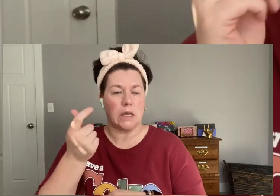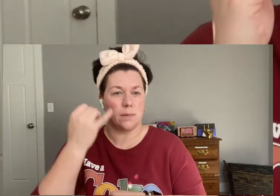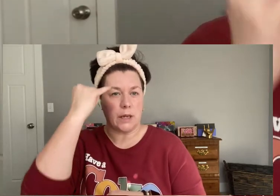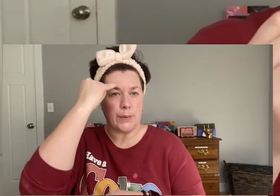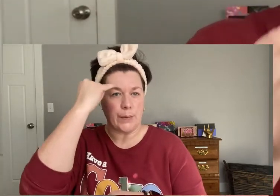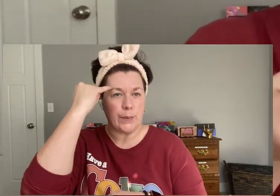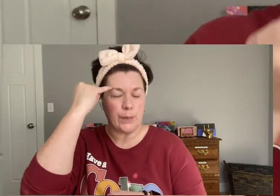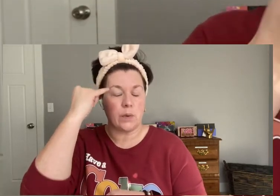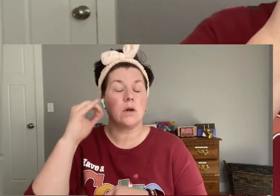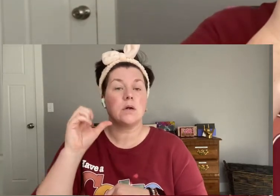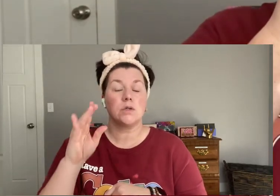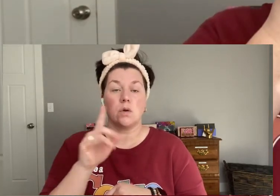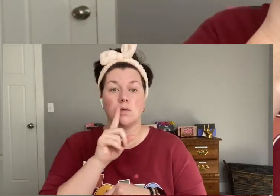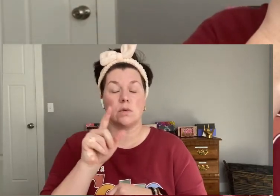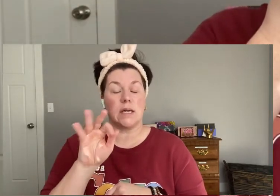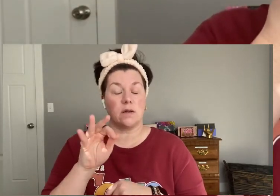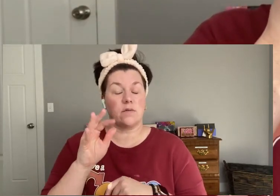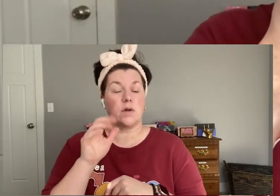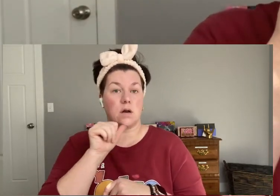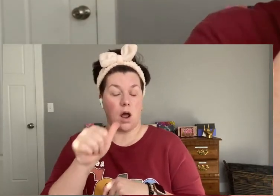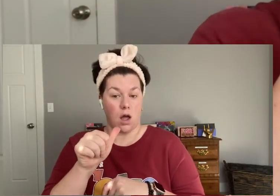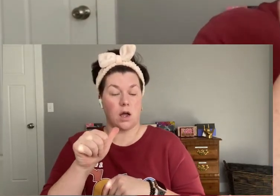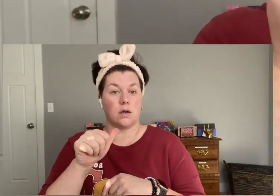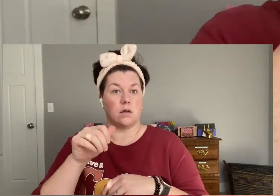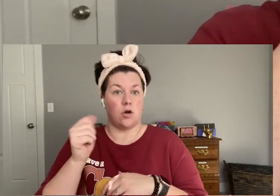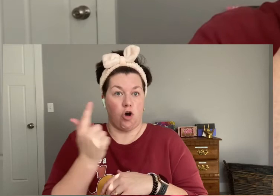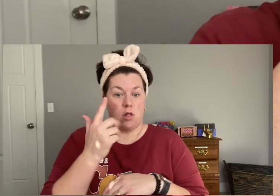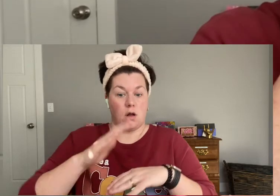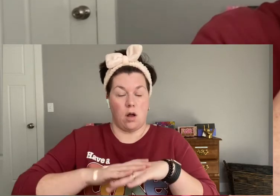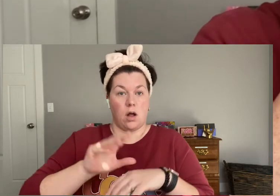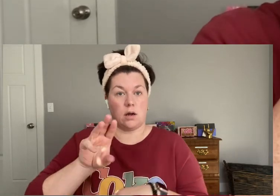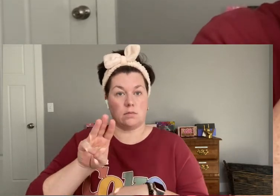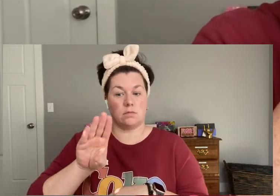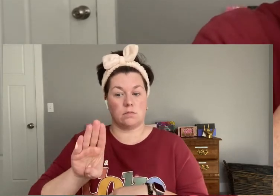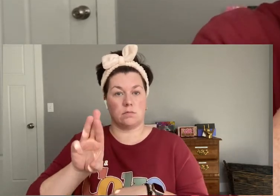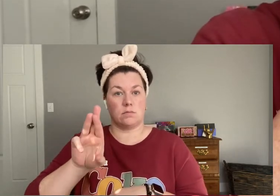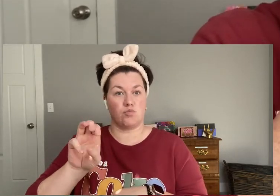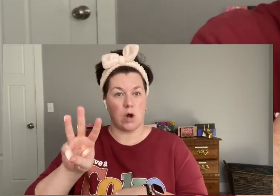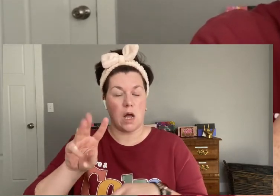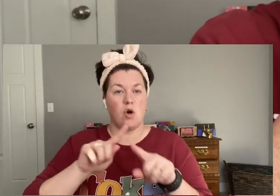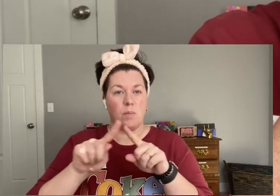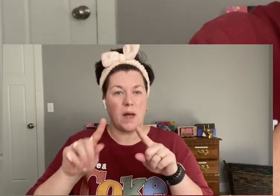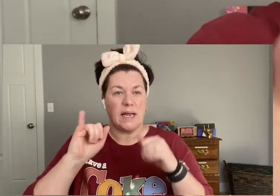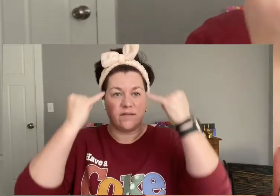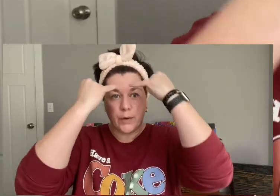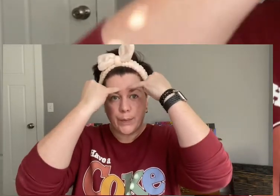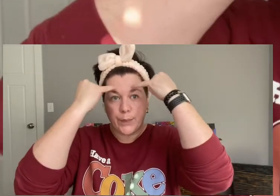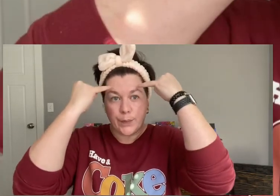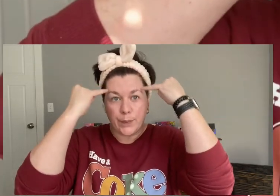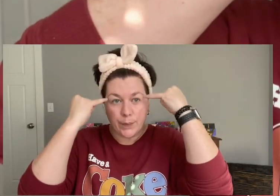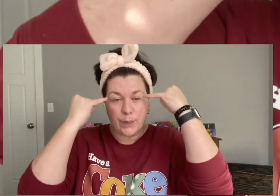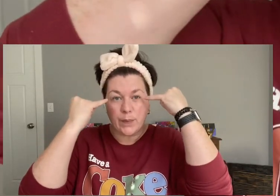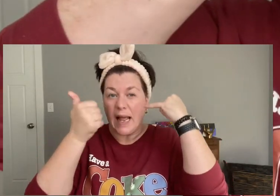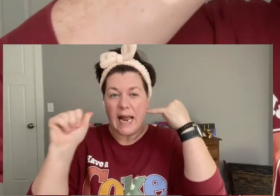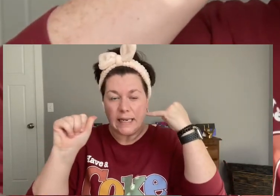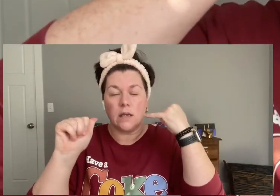brow hair, if that makes sense. I'm going to use this to press it down as well. If it gets